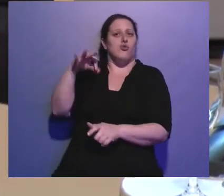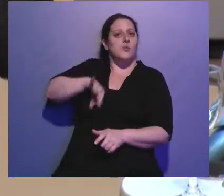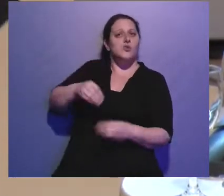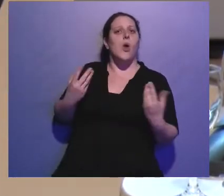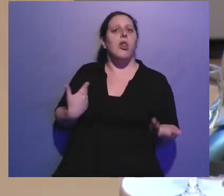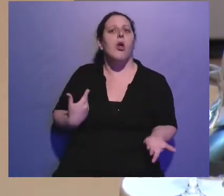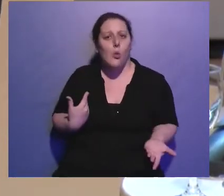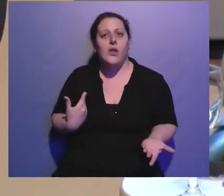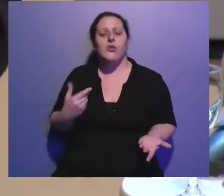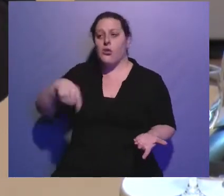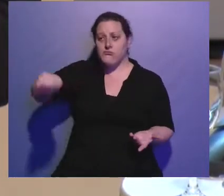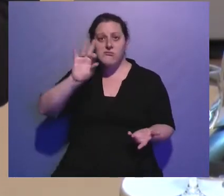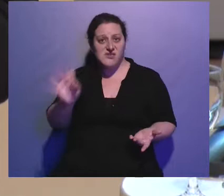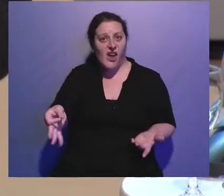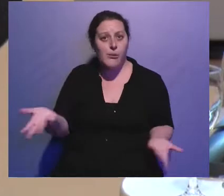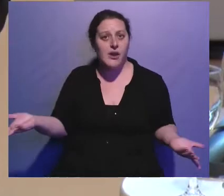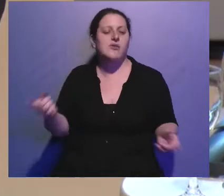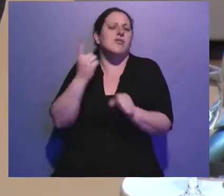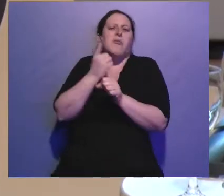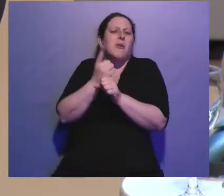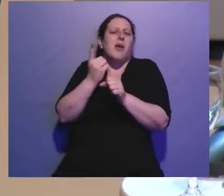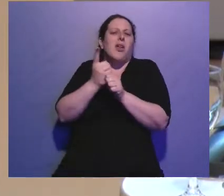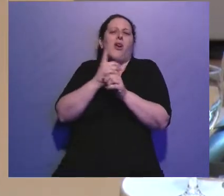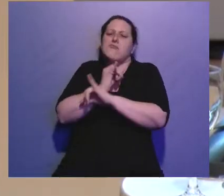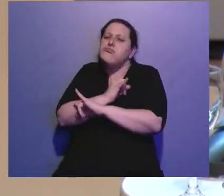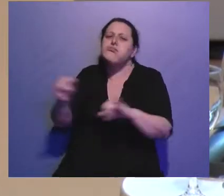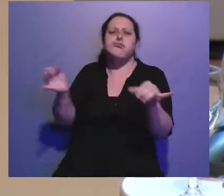much I make, because this is